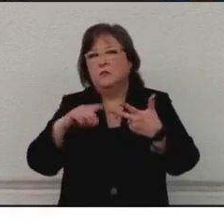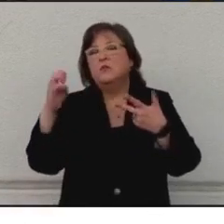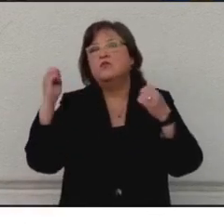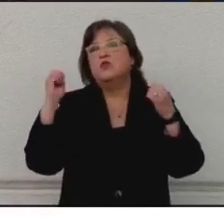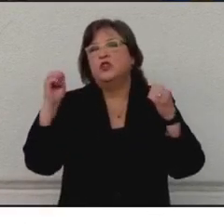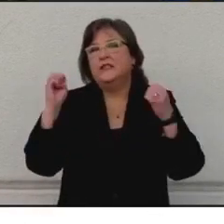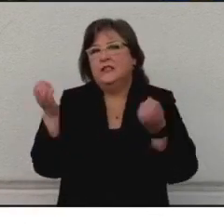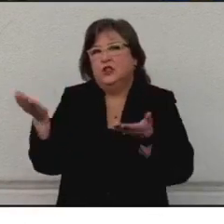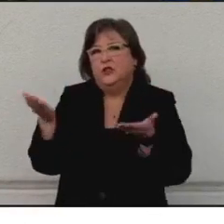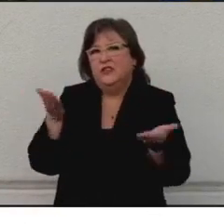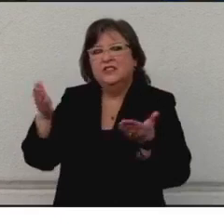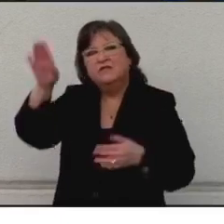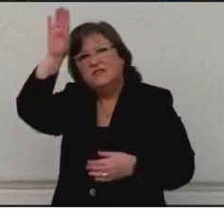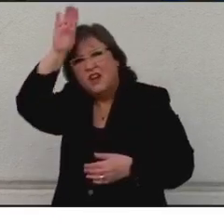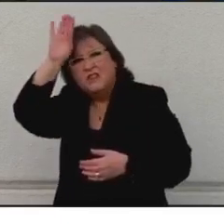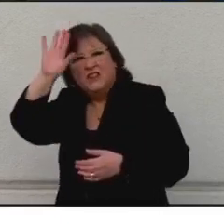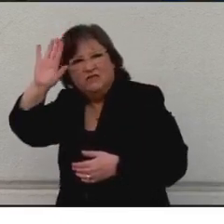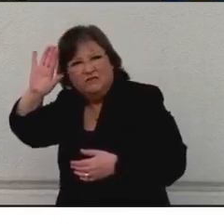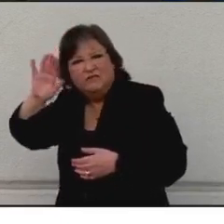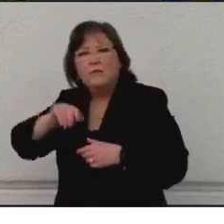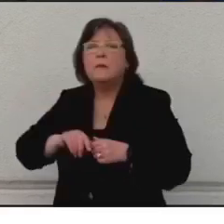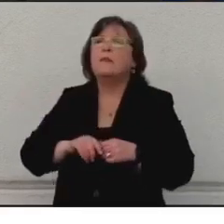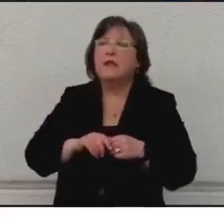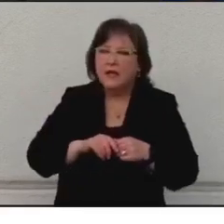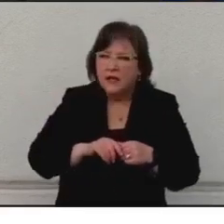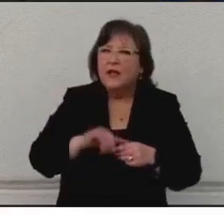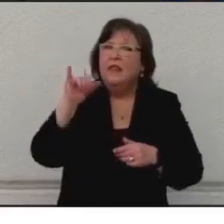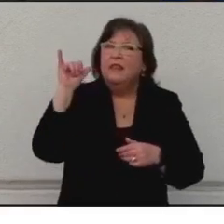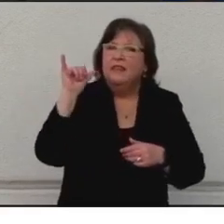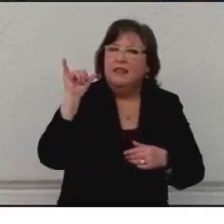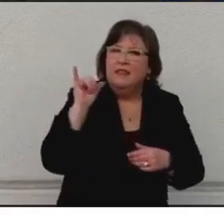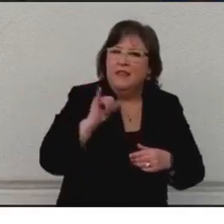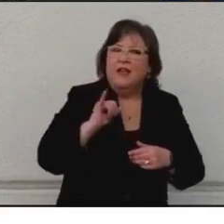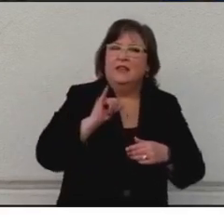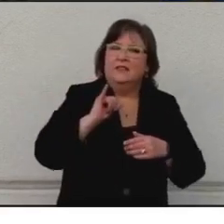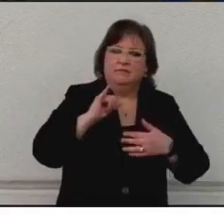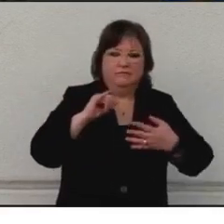1B, tier 1, under the state system.